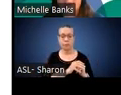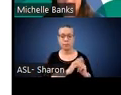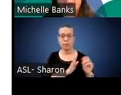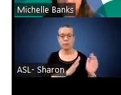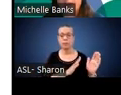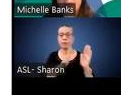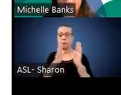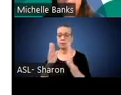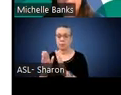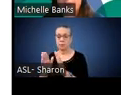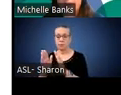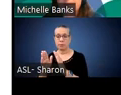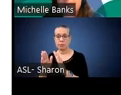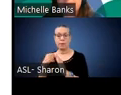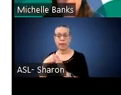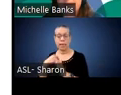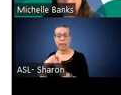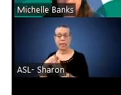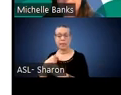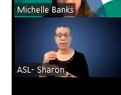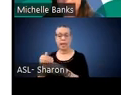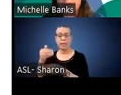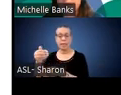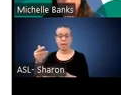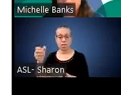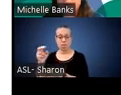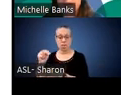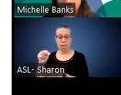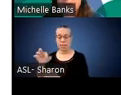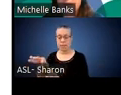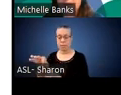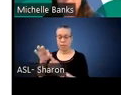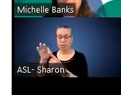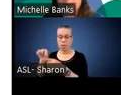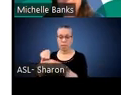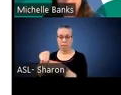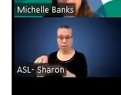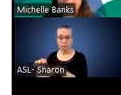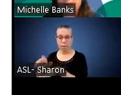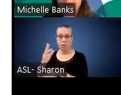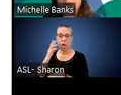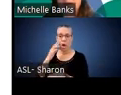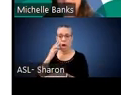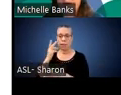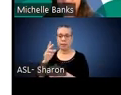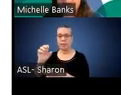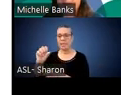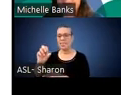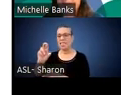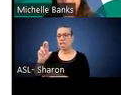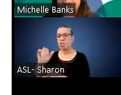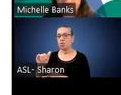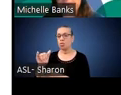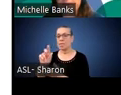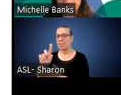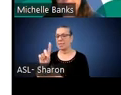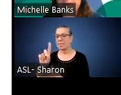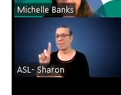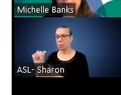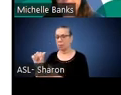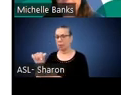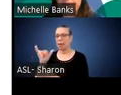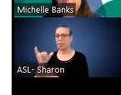Whereas in Next Gen Careers, specialty counselors focused on sensory disabilities are part of the teams.